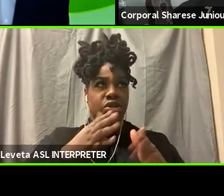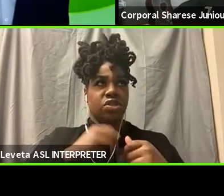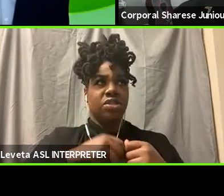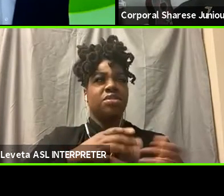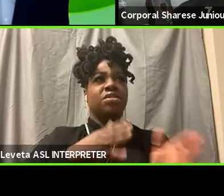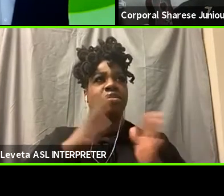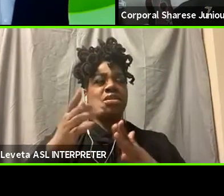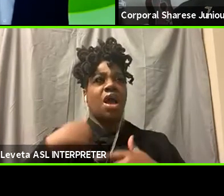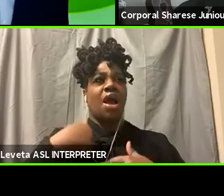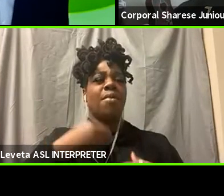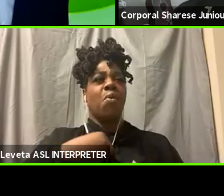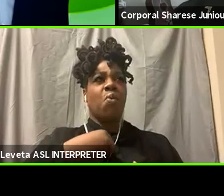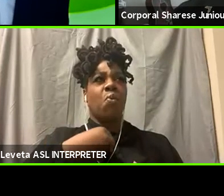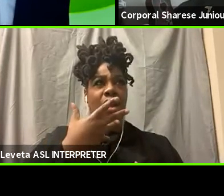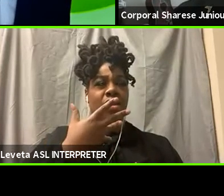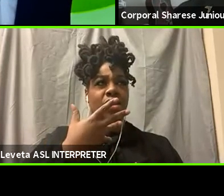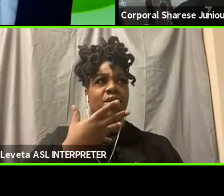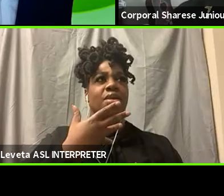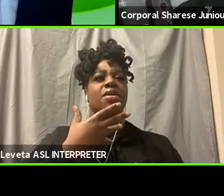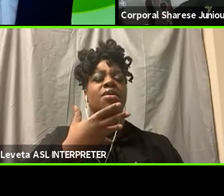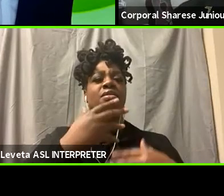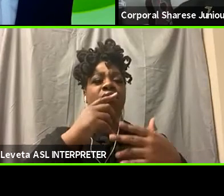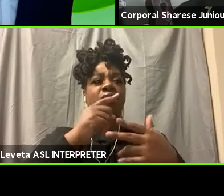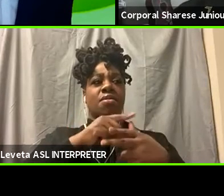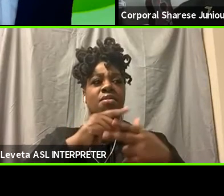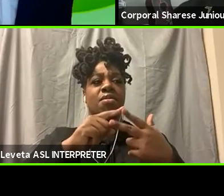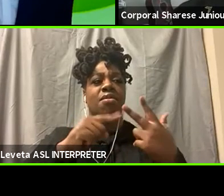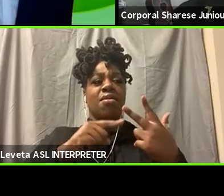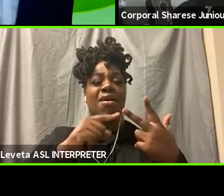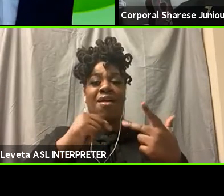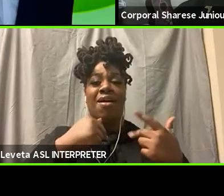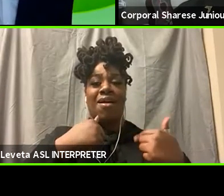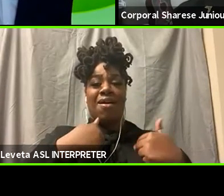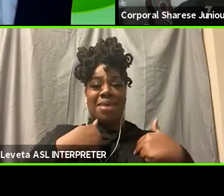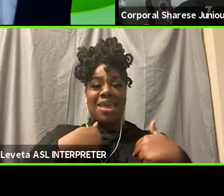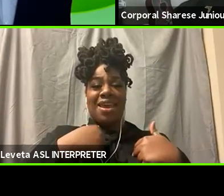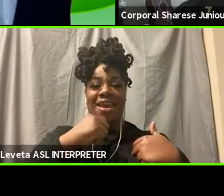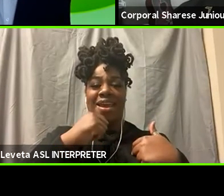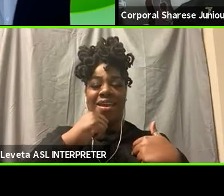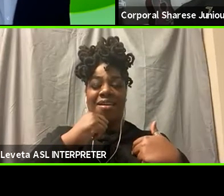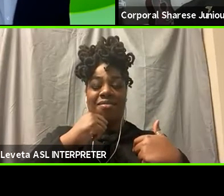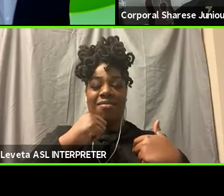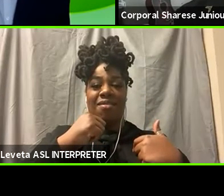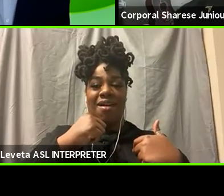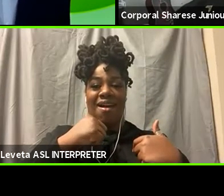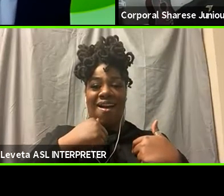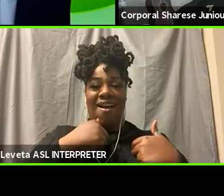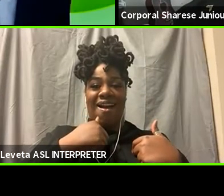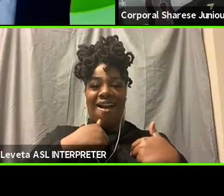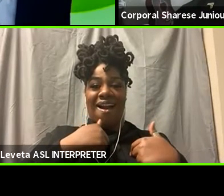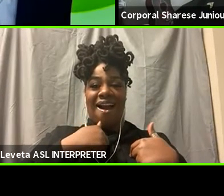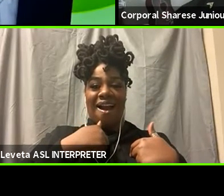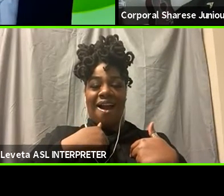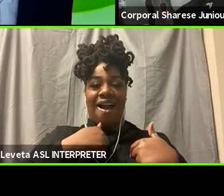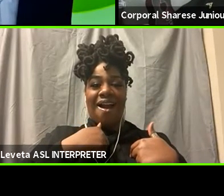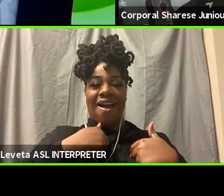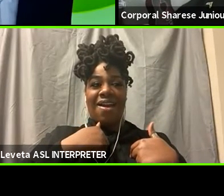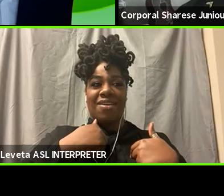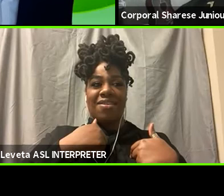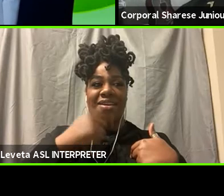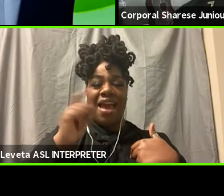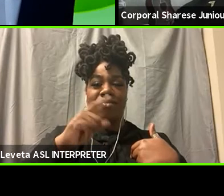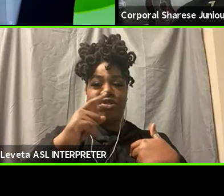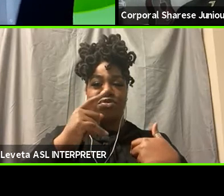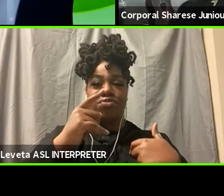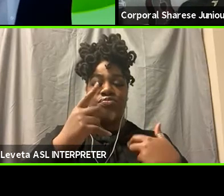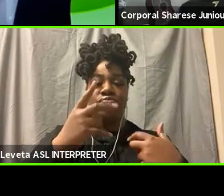so all these things, I'm not starting from a blank slate with anyone. I'm inheriting whatever their experiences have been related to